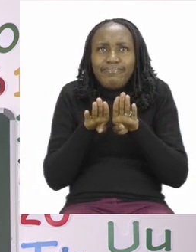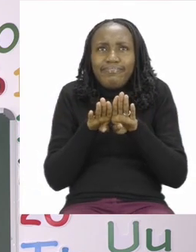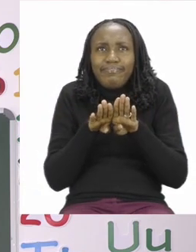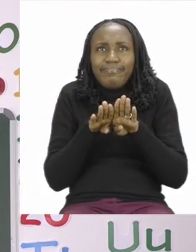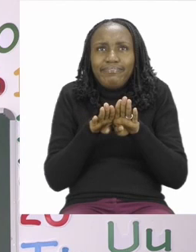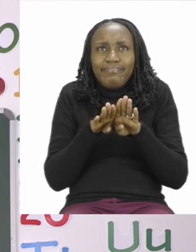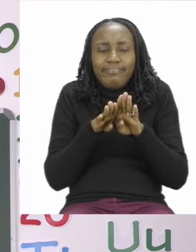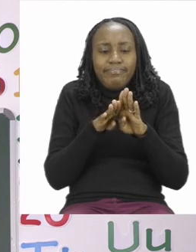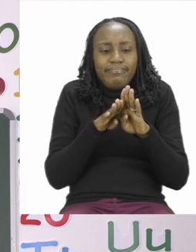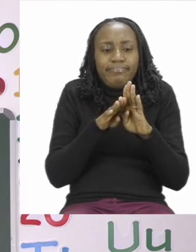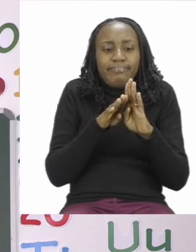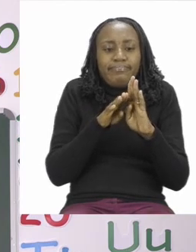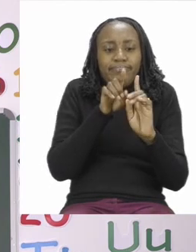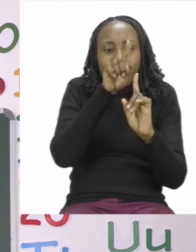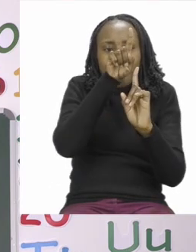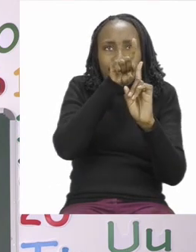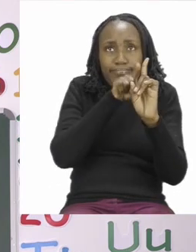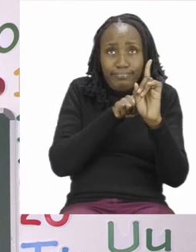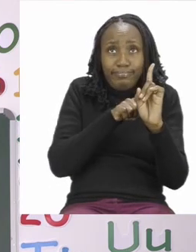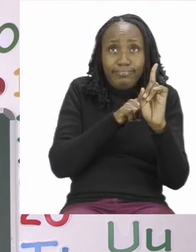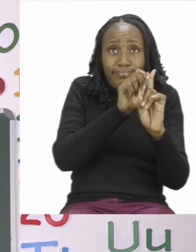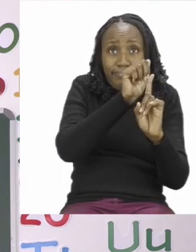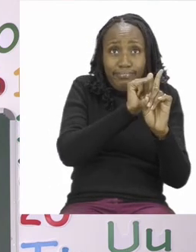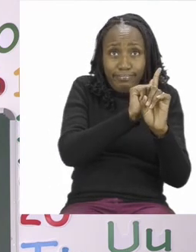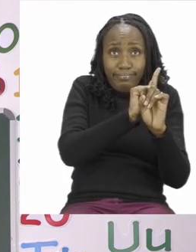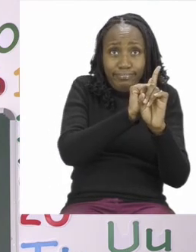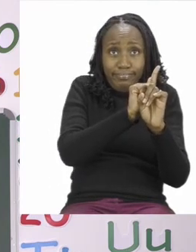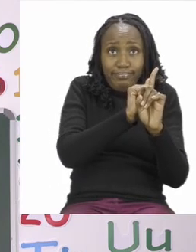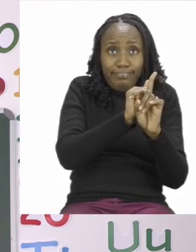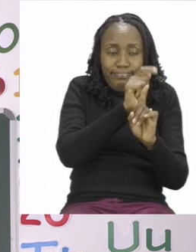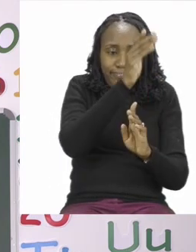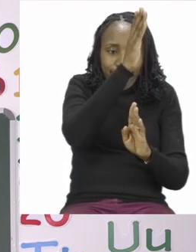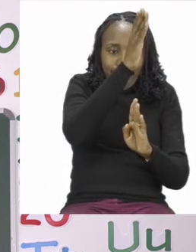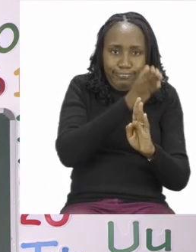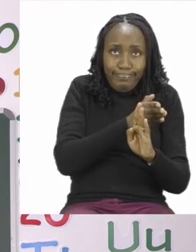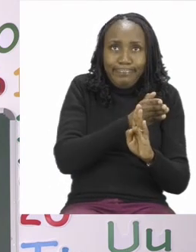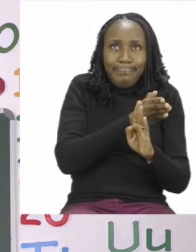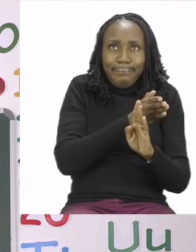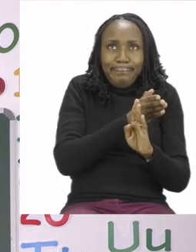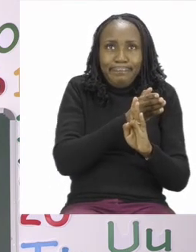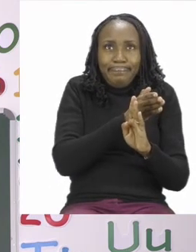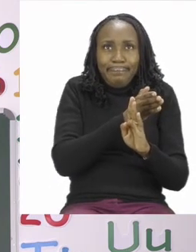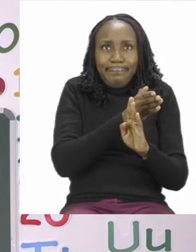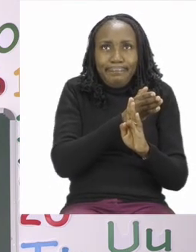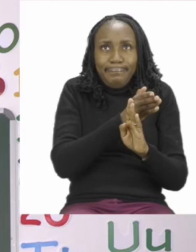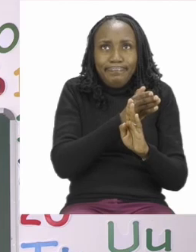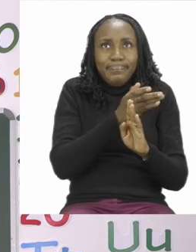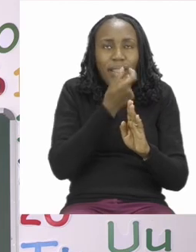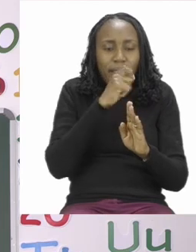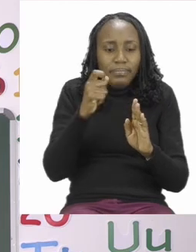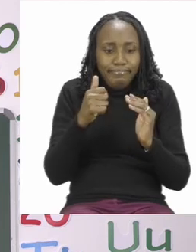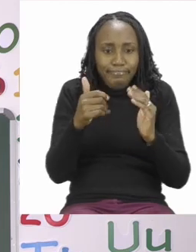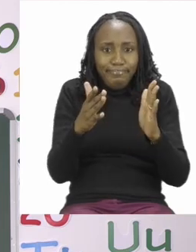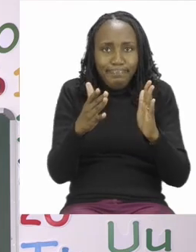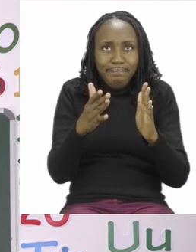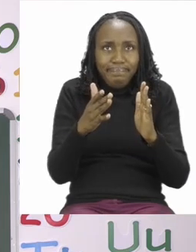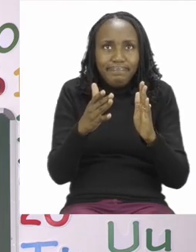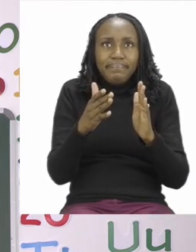going to start by making a point A. So your point A is at the tip of the